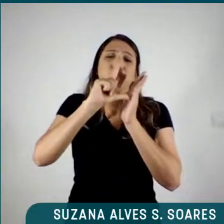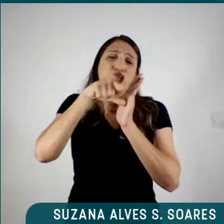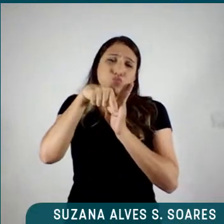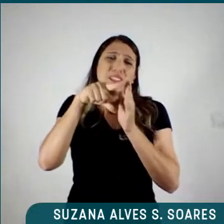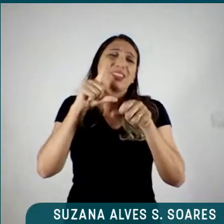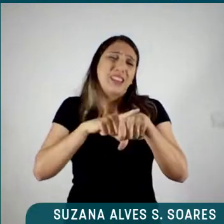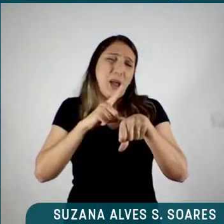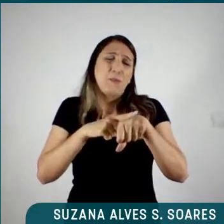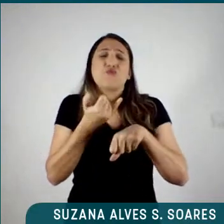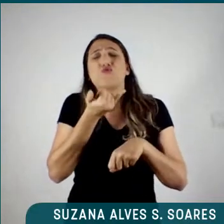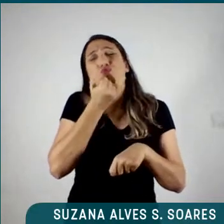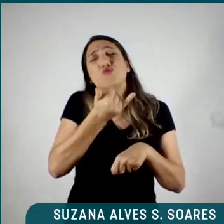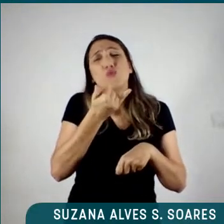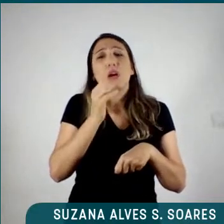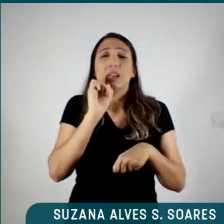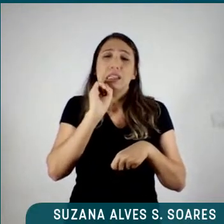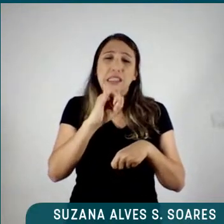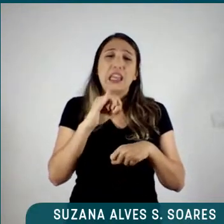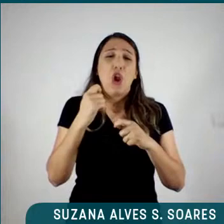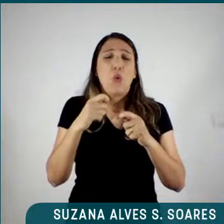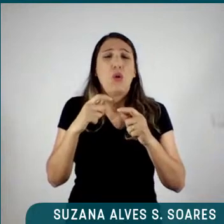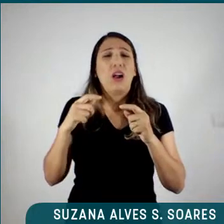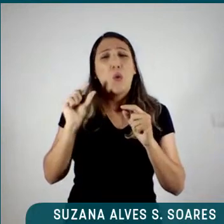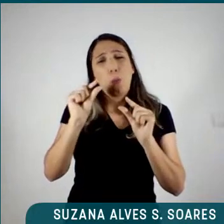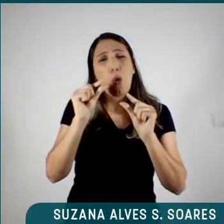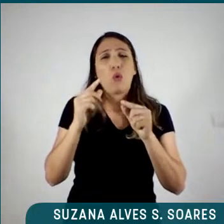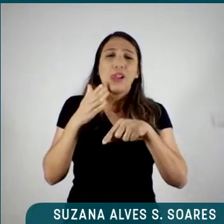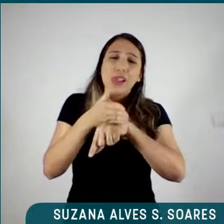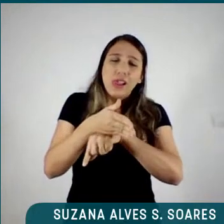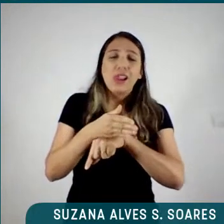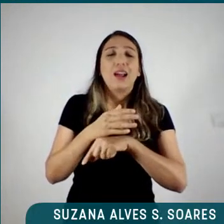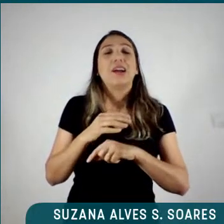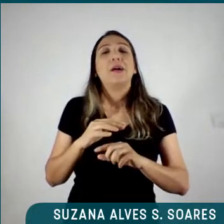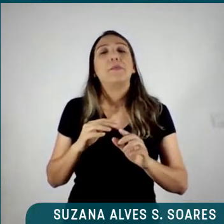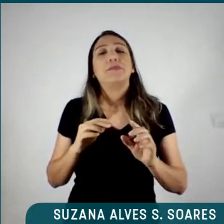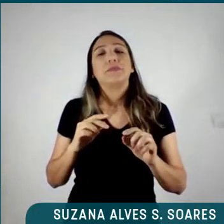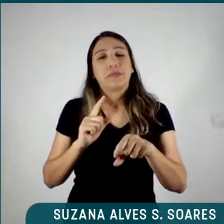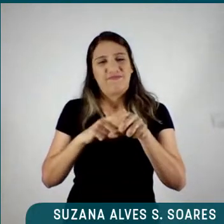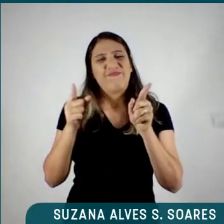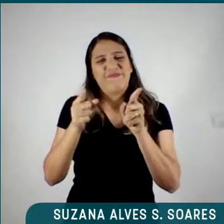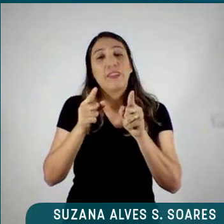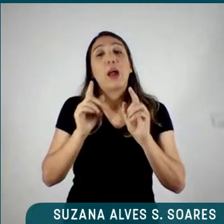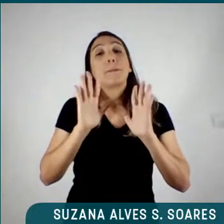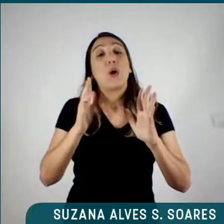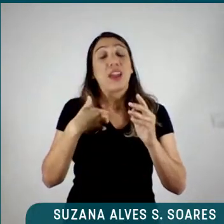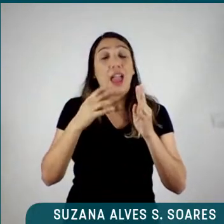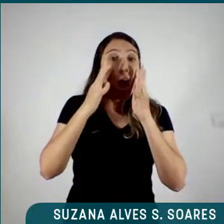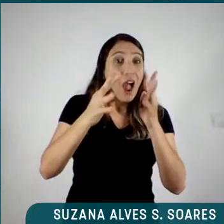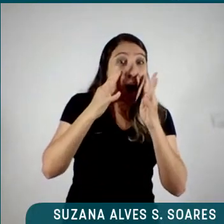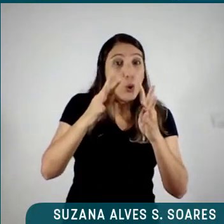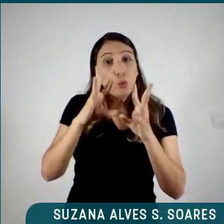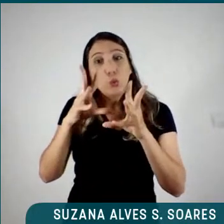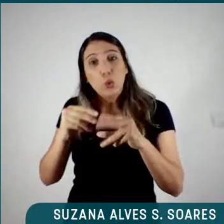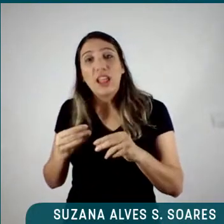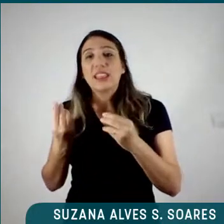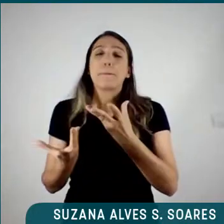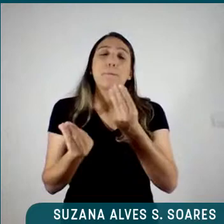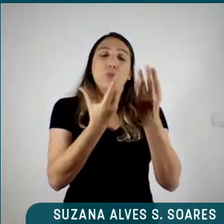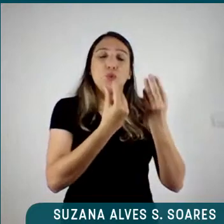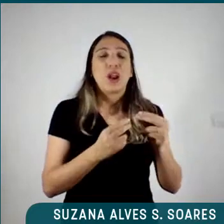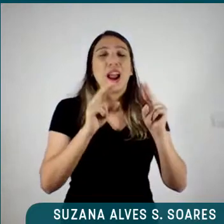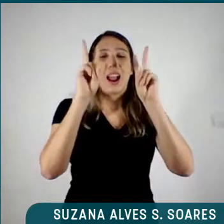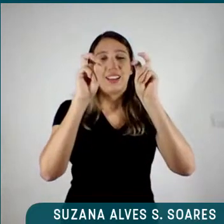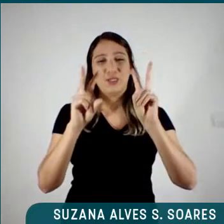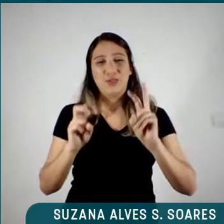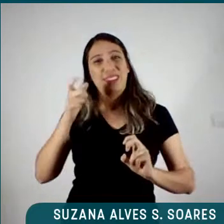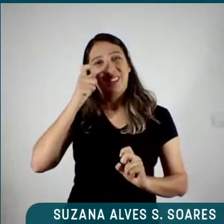me perdoem se eu tiver que I fazer muita would like pergunta, to mas o que a gente quer ouvir de ask todos vocês Marina são pontos now interessantes para a to gente falar.